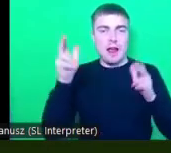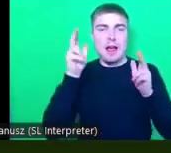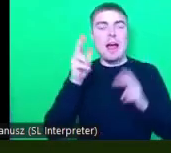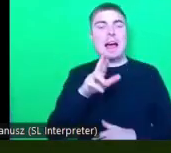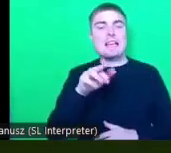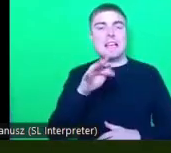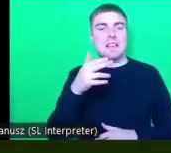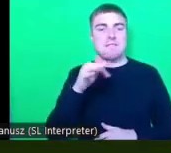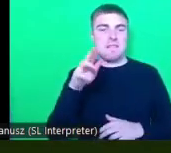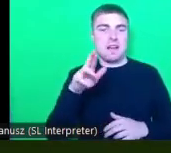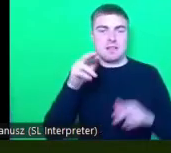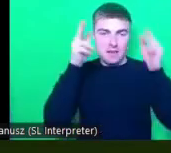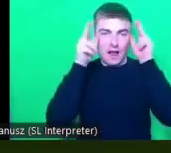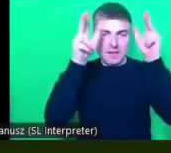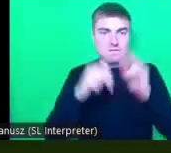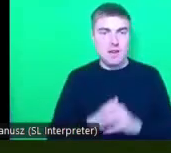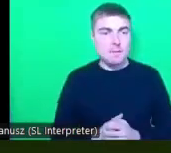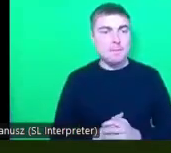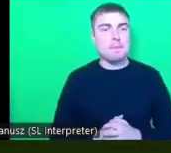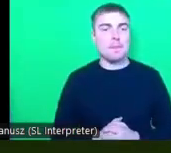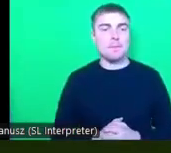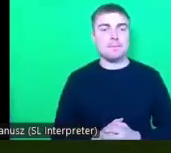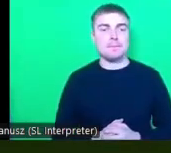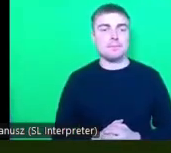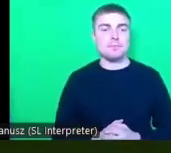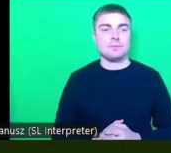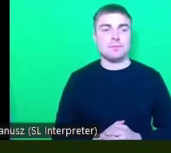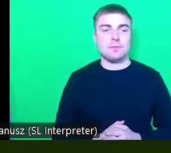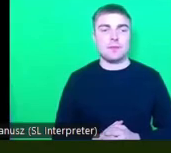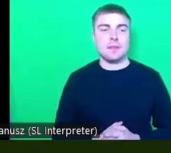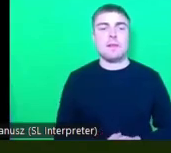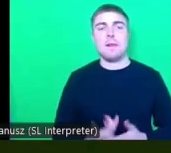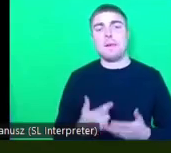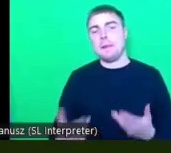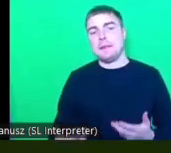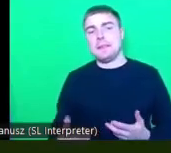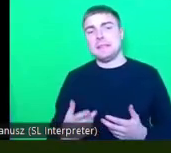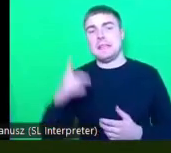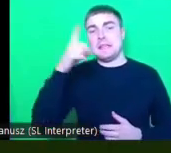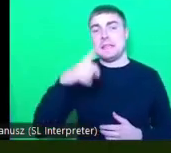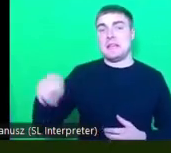been sort of absent from wolves during at least 100 years.